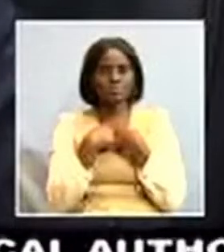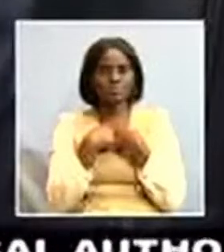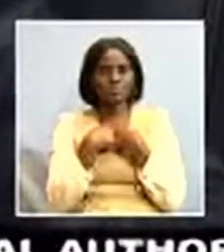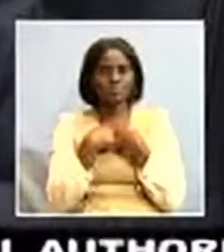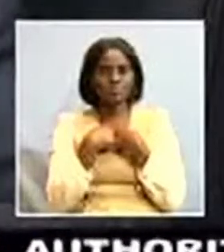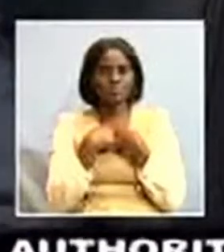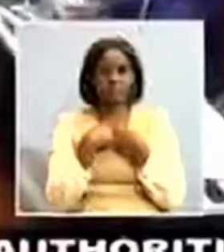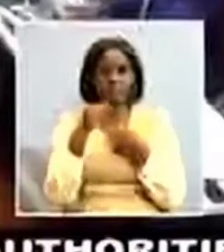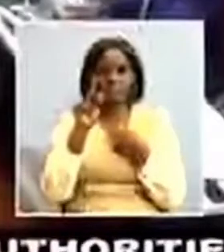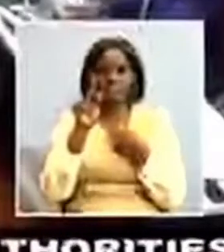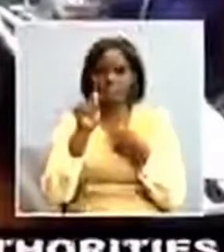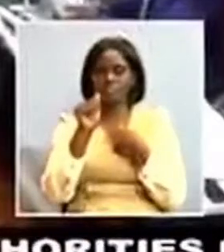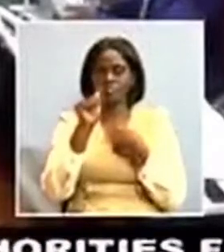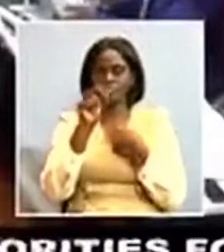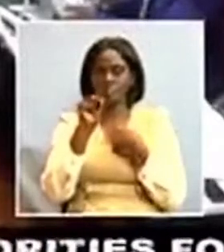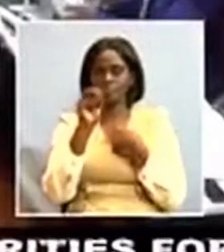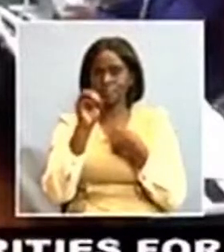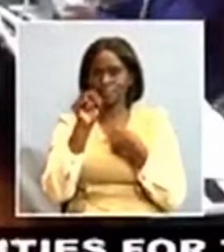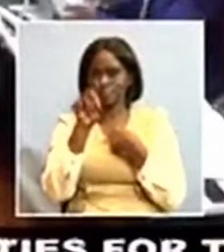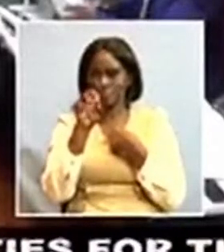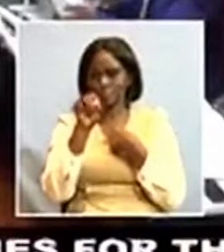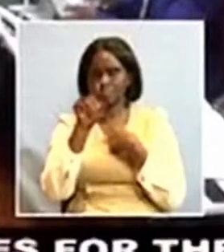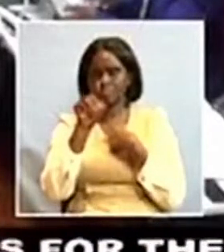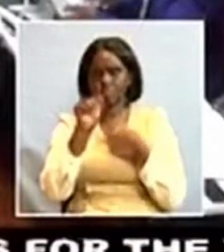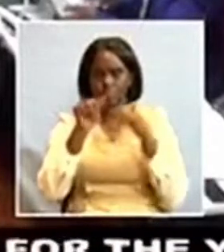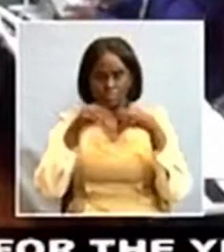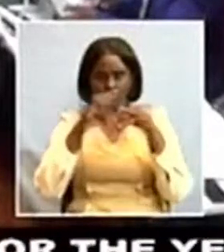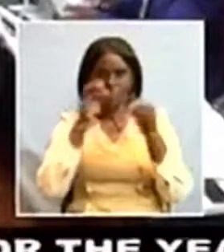Honorable Kamondo, additional you can add.